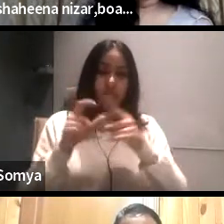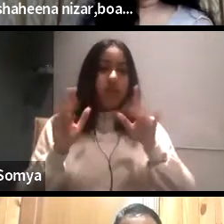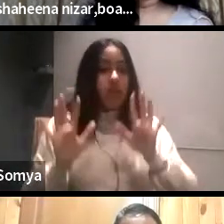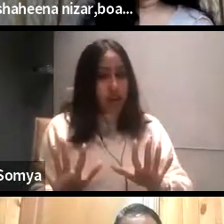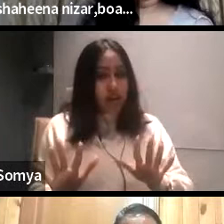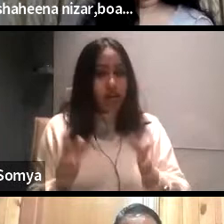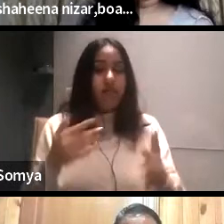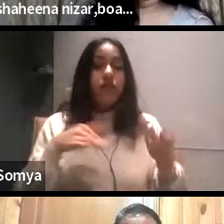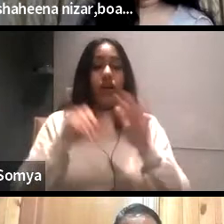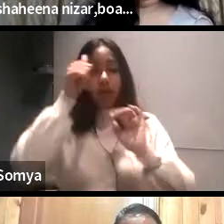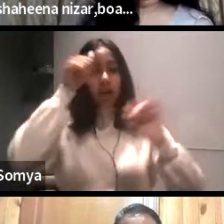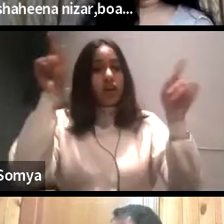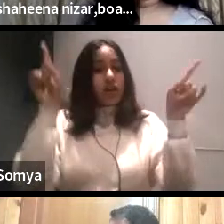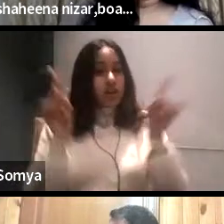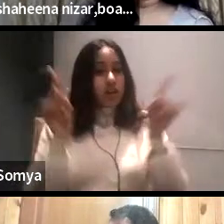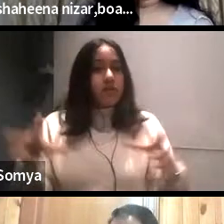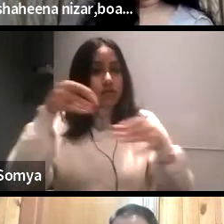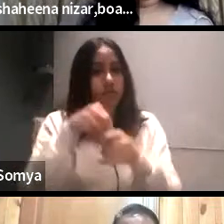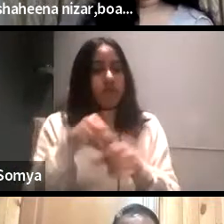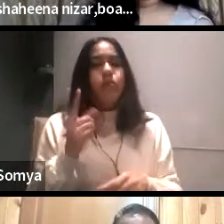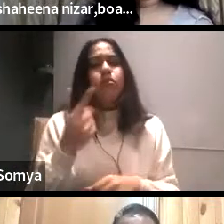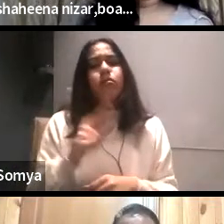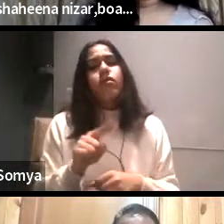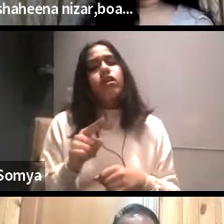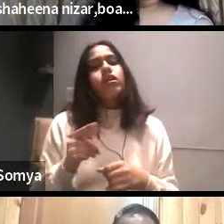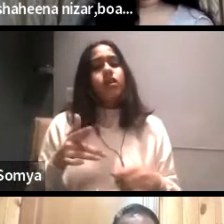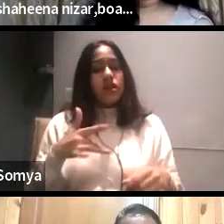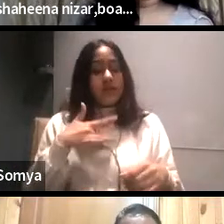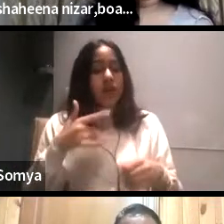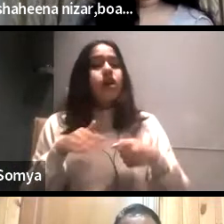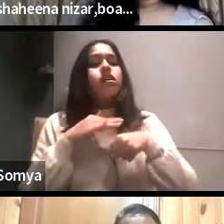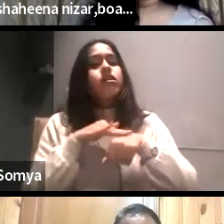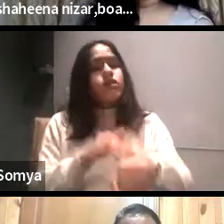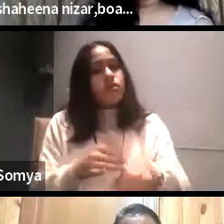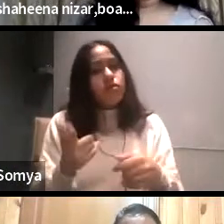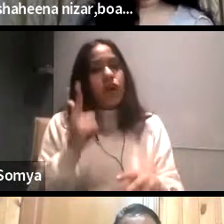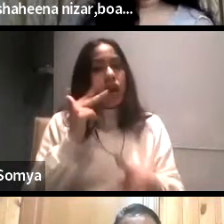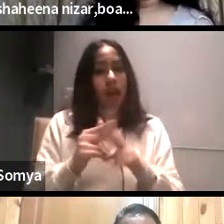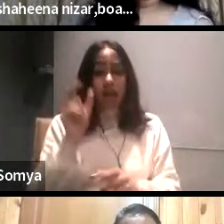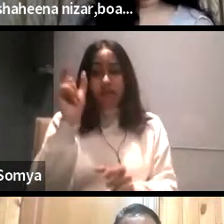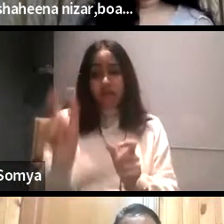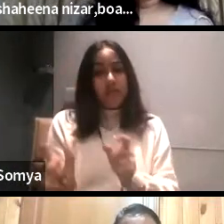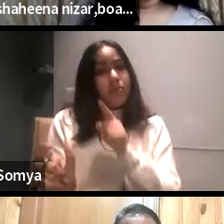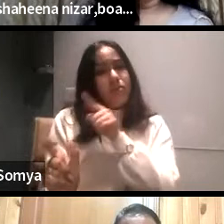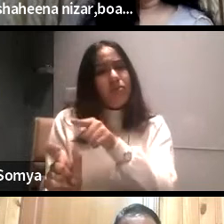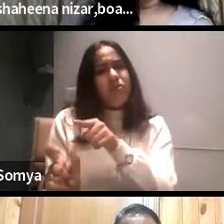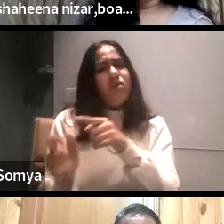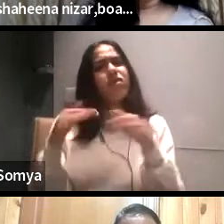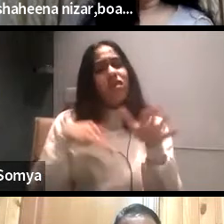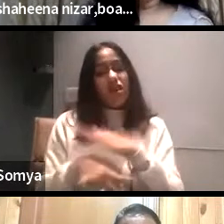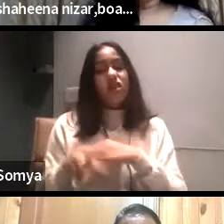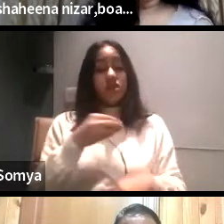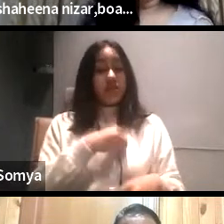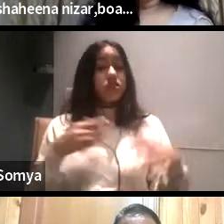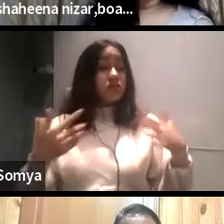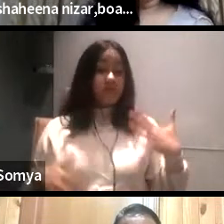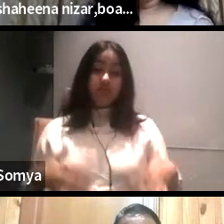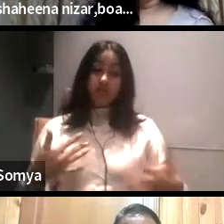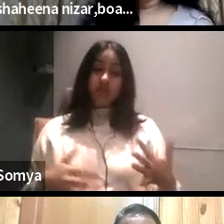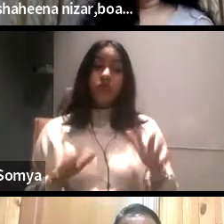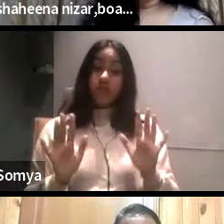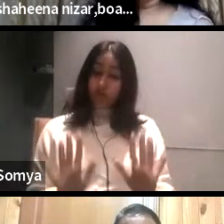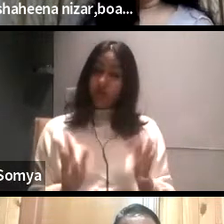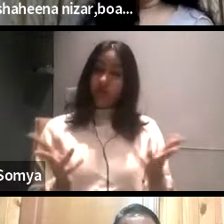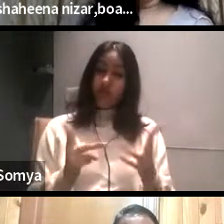as well as in India. And what we have experienced is some of these individuals, they were really struggling. We were kind